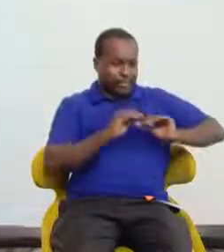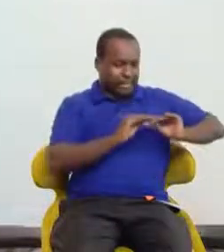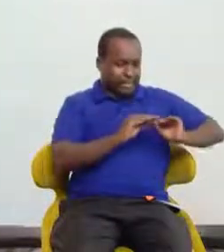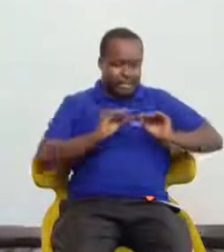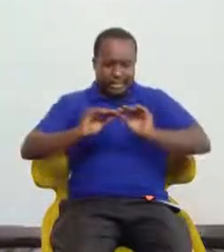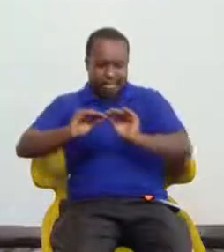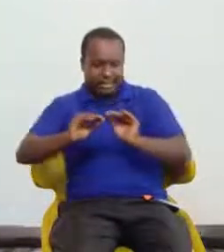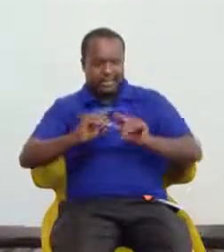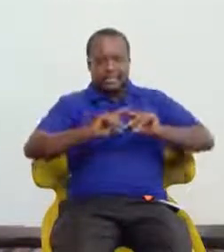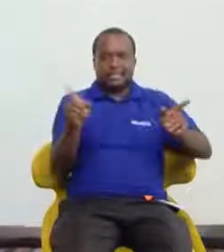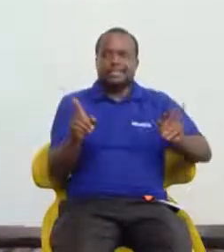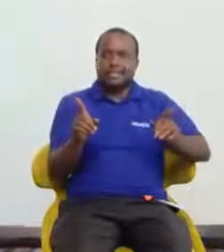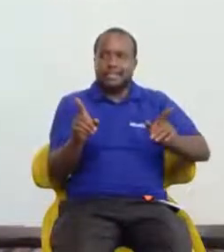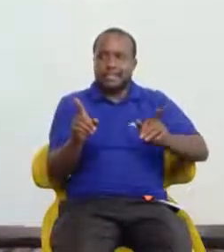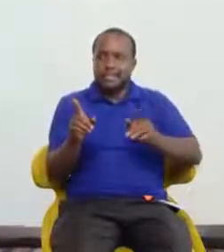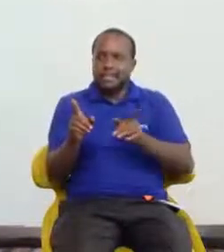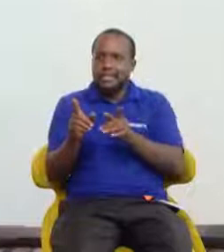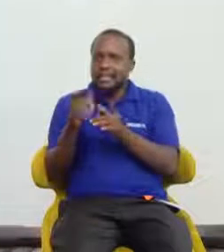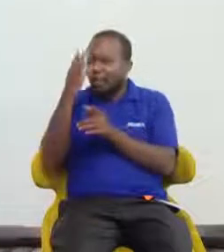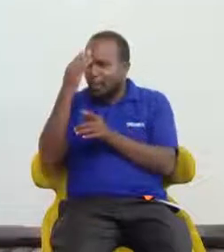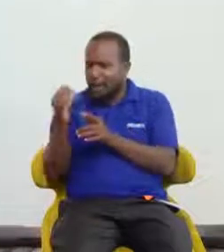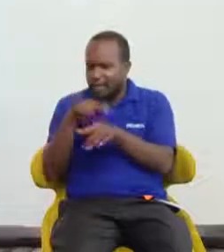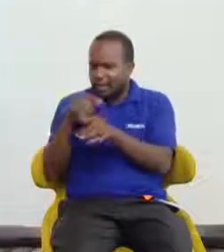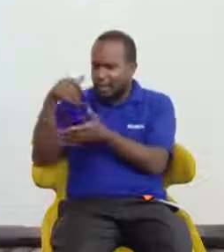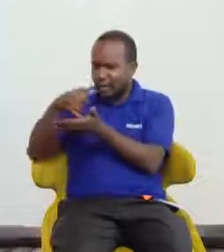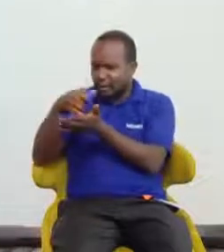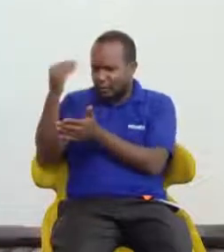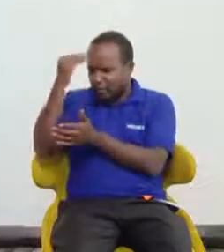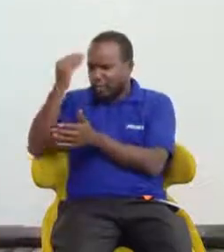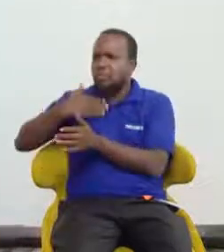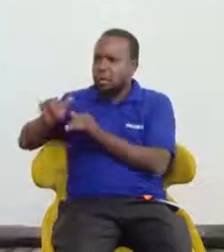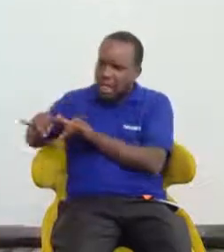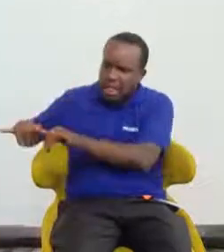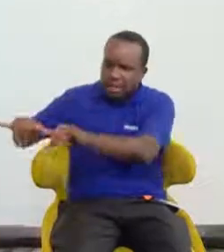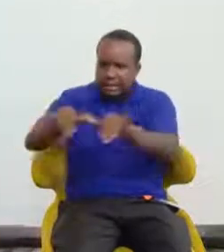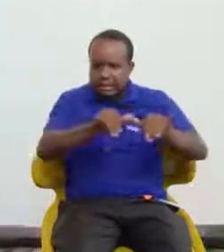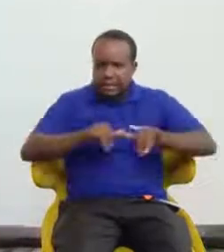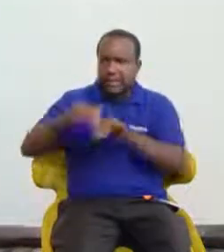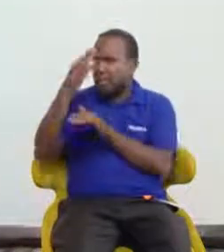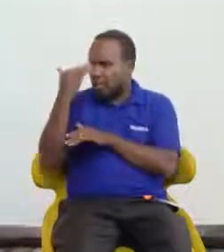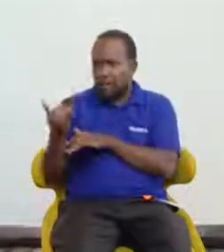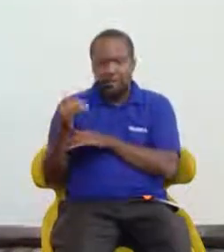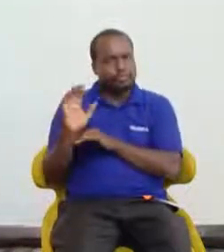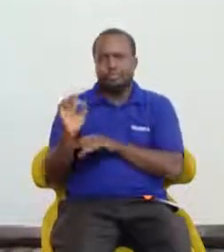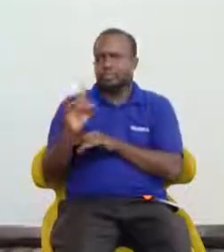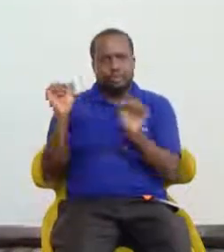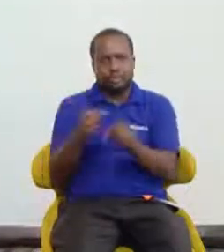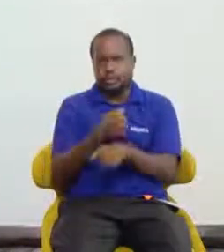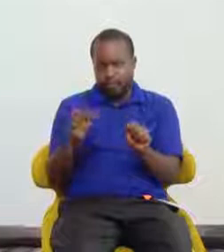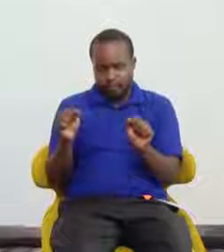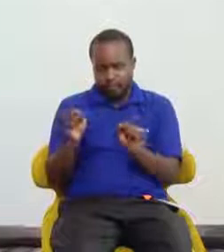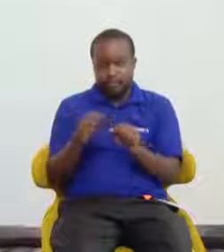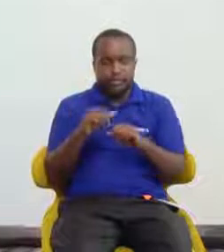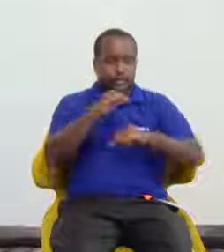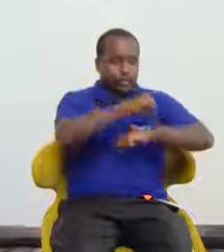two schools. So why in God's name do we expect inclusion to look the same in every school? It's not going to. Each school